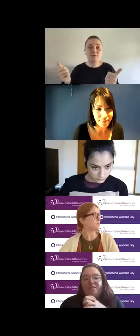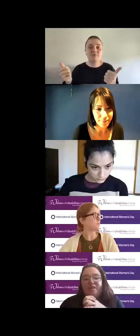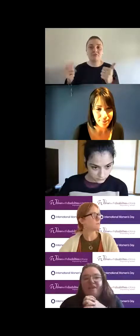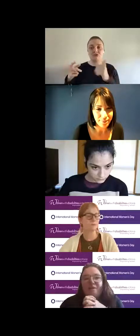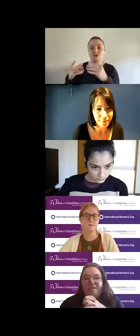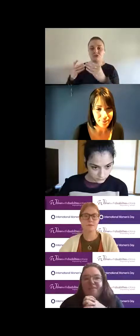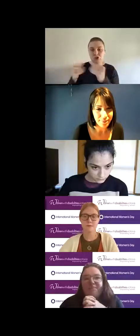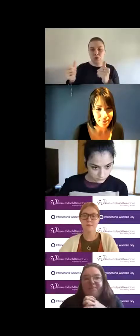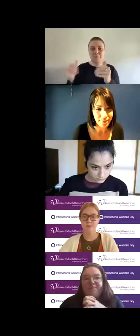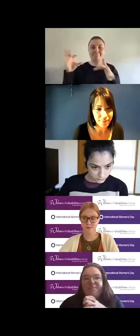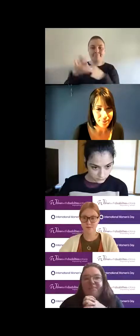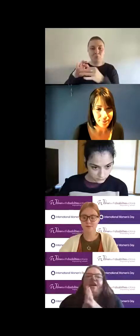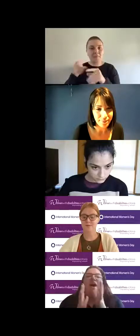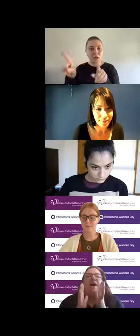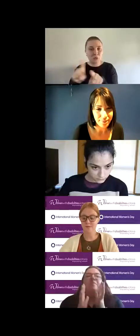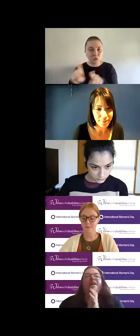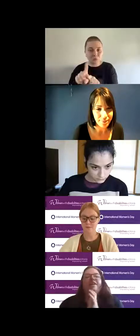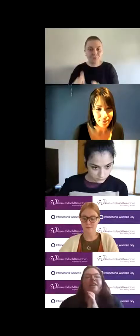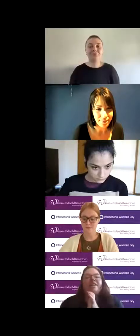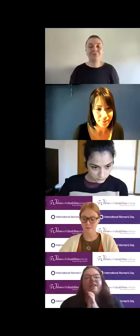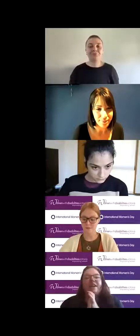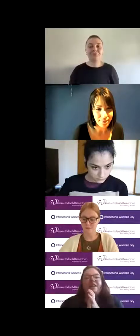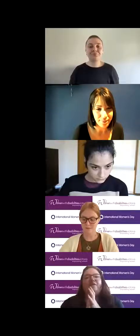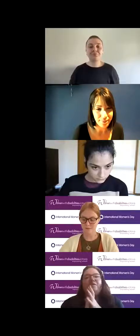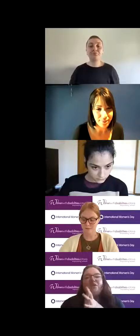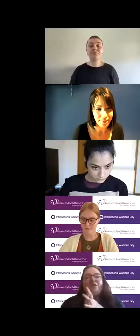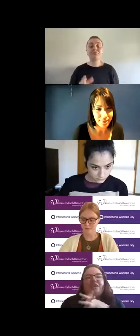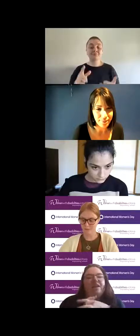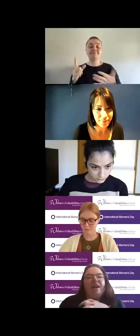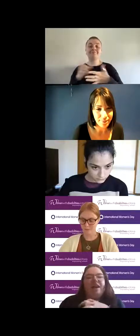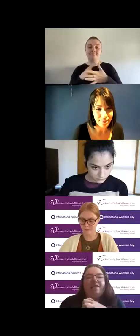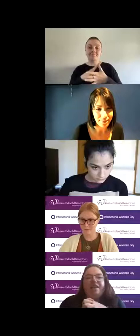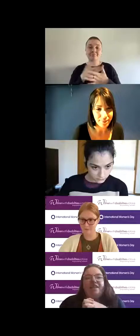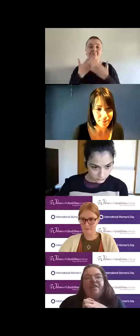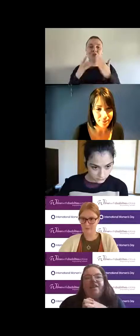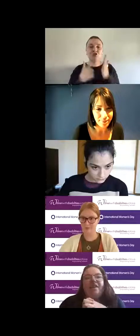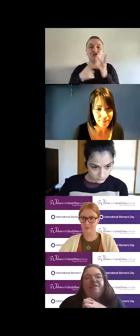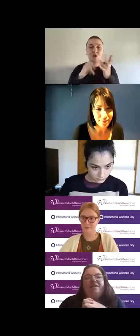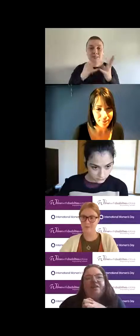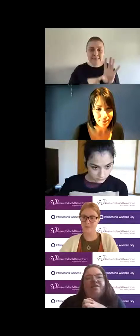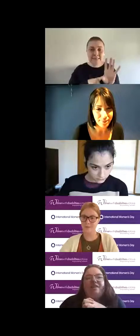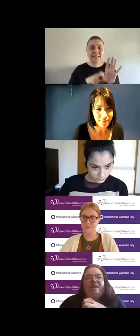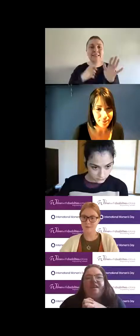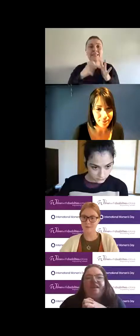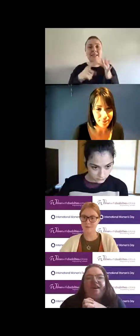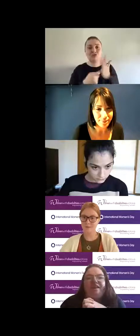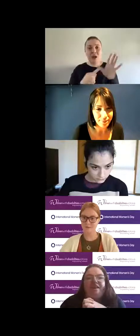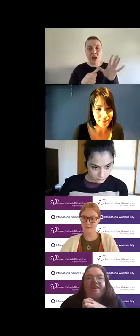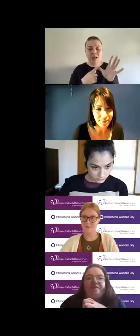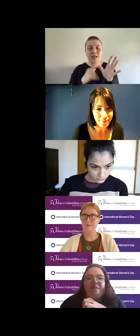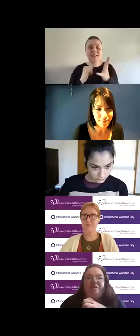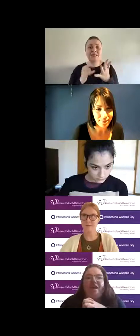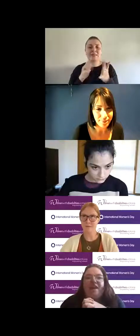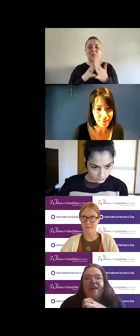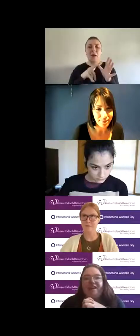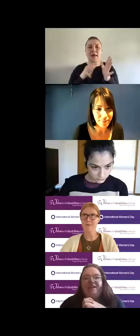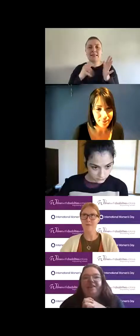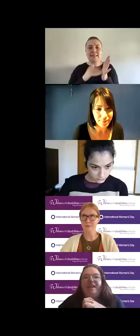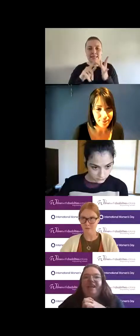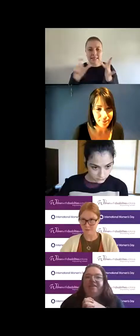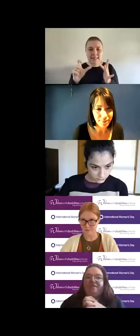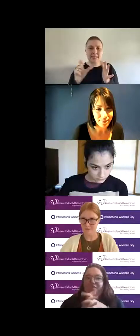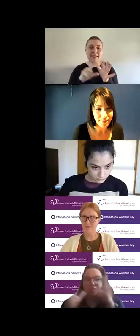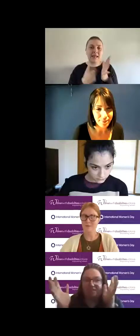associated with that coming up. I'd like to thank Rosie and Kira and Swazik and Carly and Zoe and